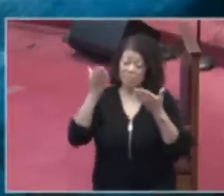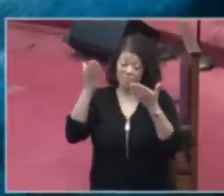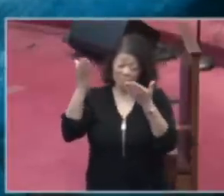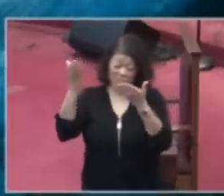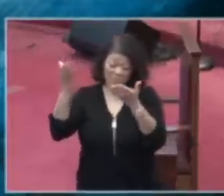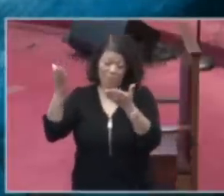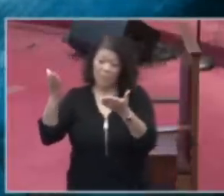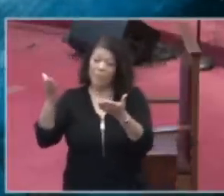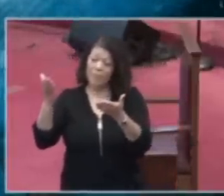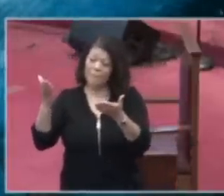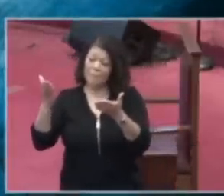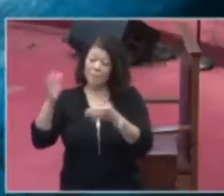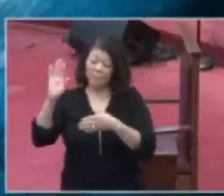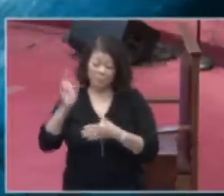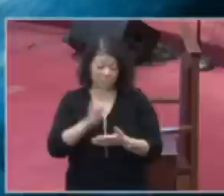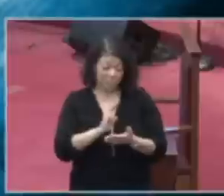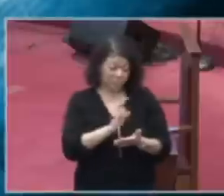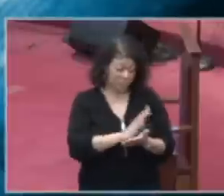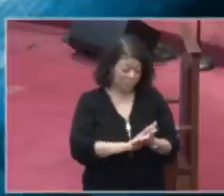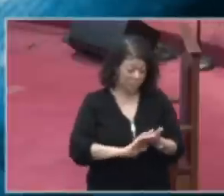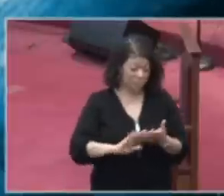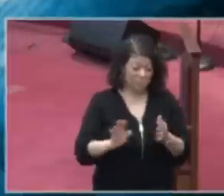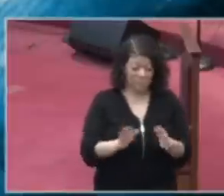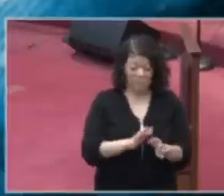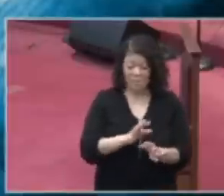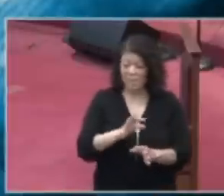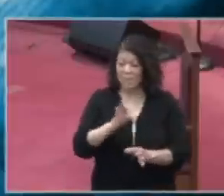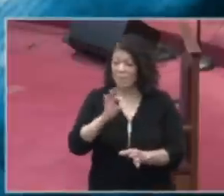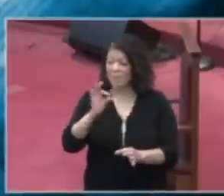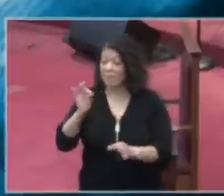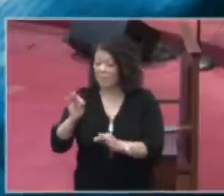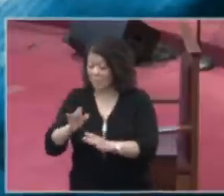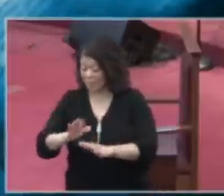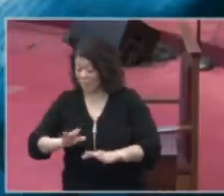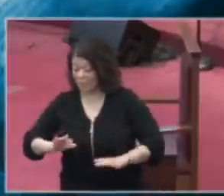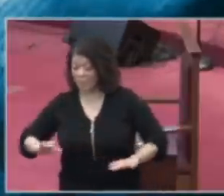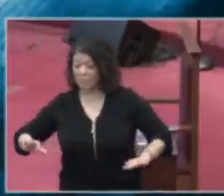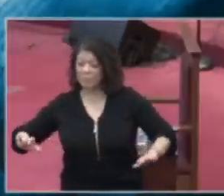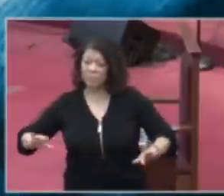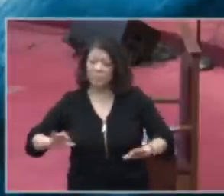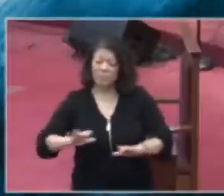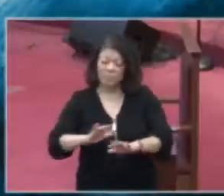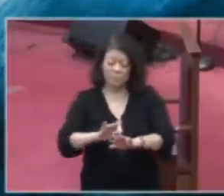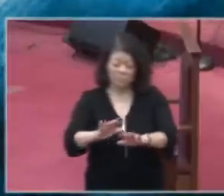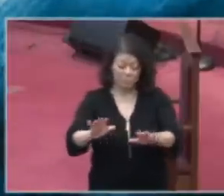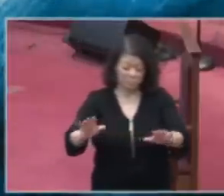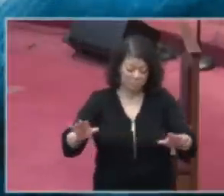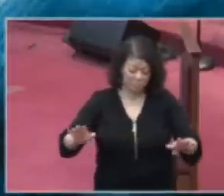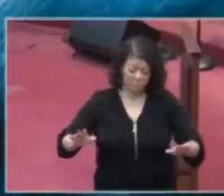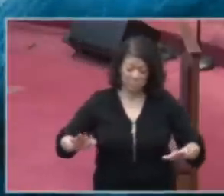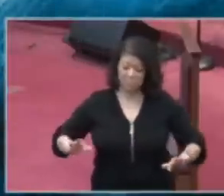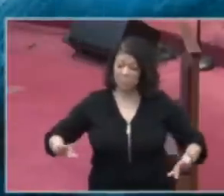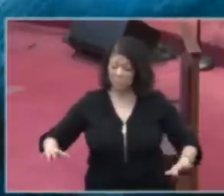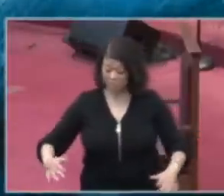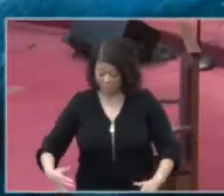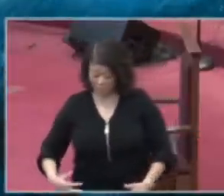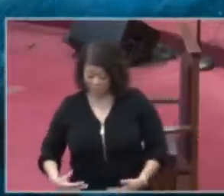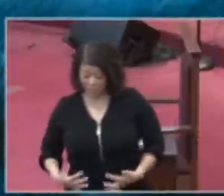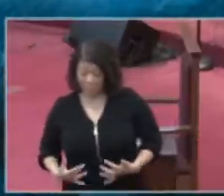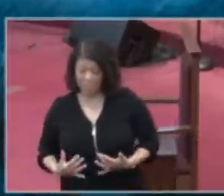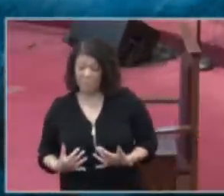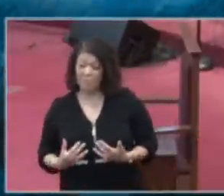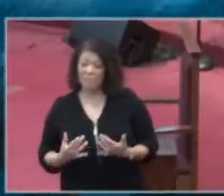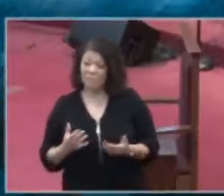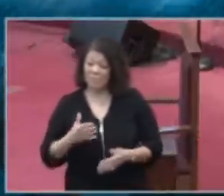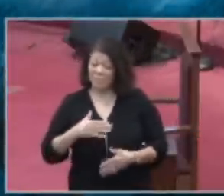spirit. If you pour out your spirit. That's it. Come on, sing it. I will open up inside. I